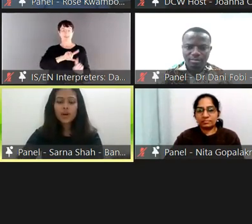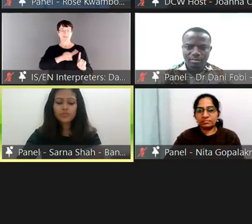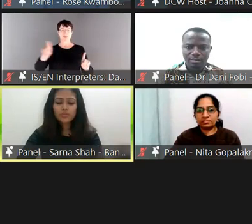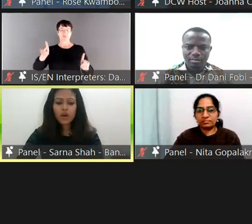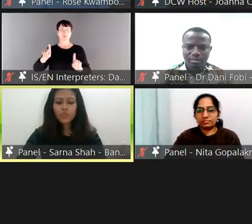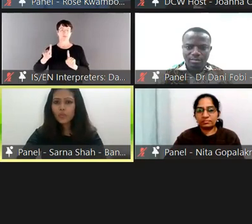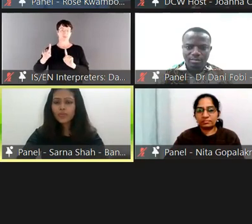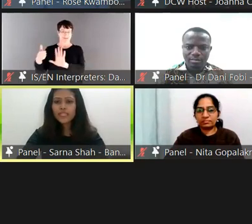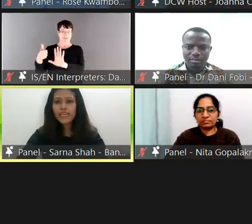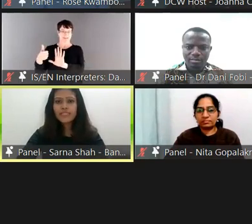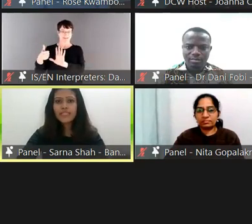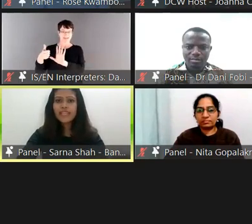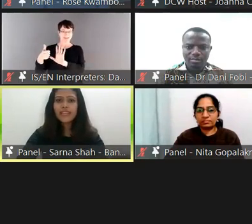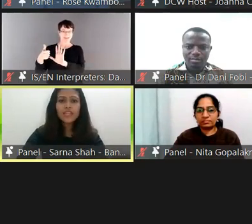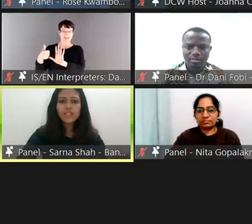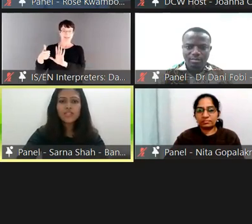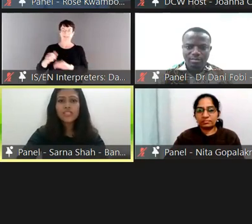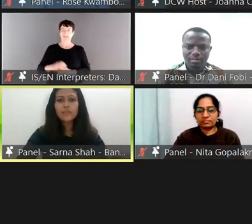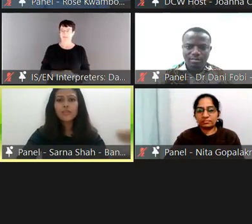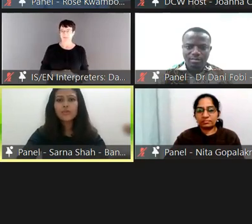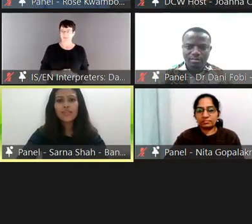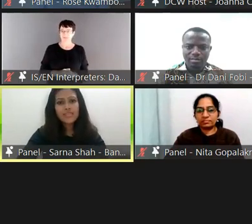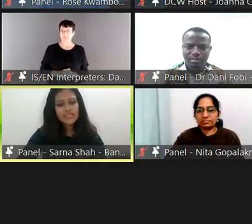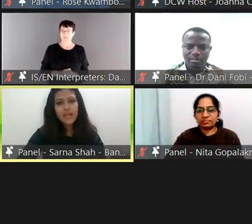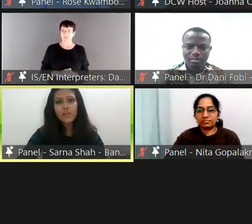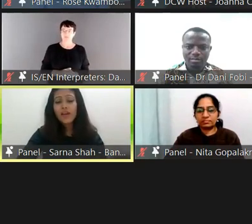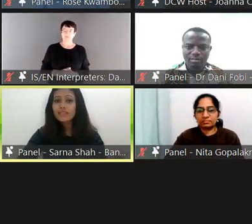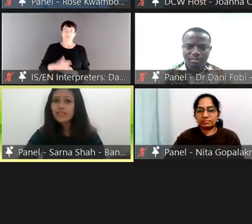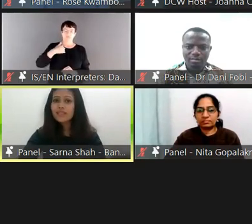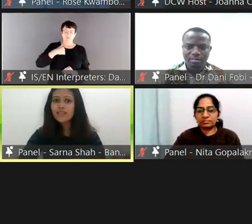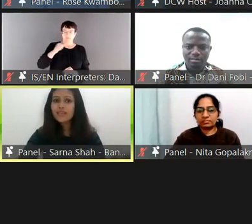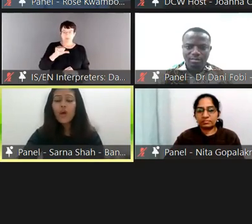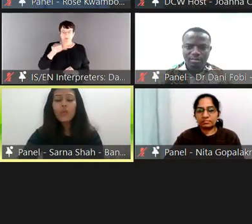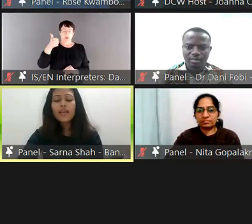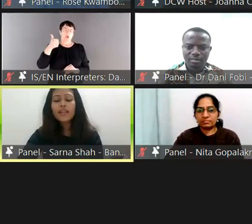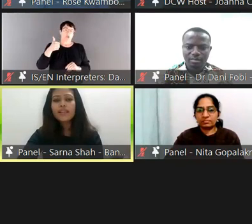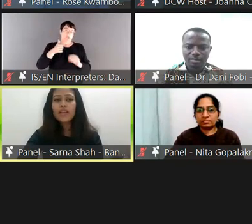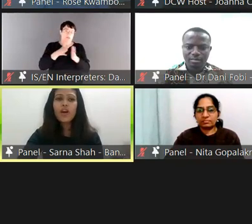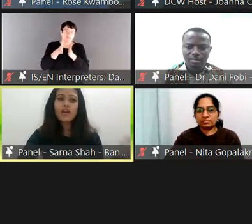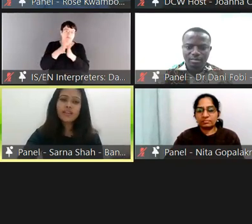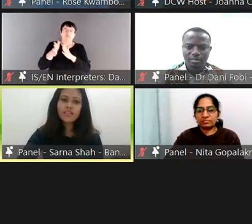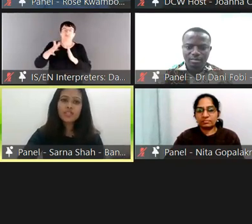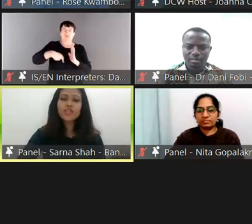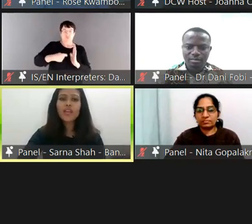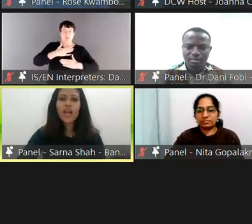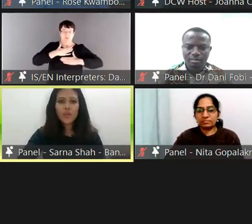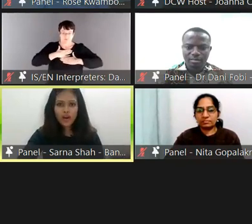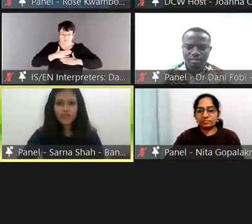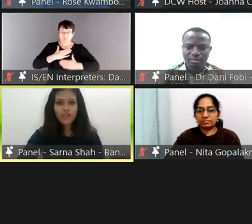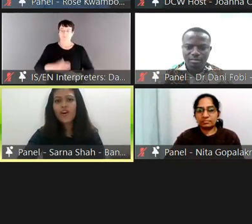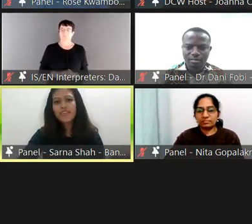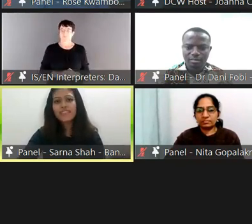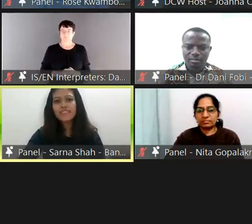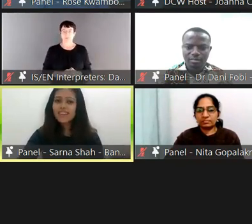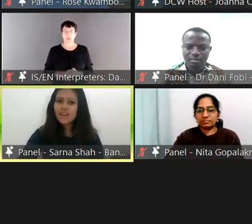something about our project, the relationship between DCW and CDD, where the organization I